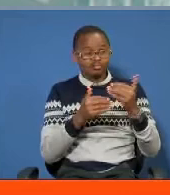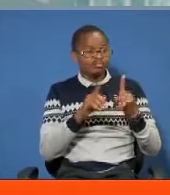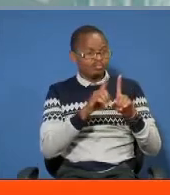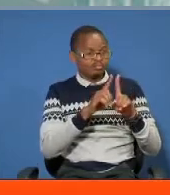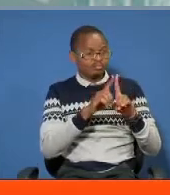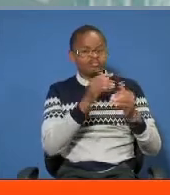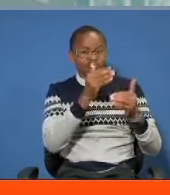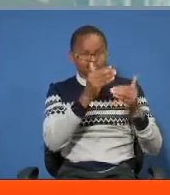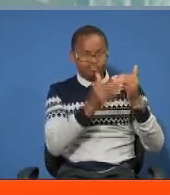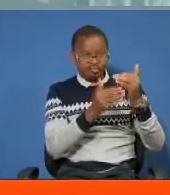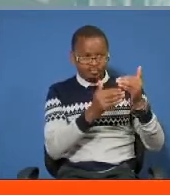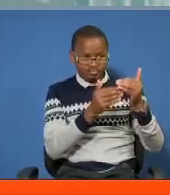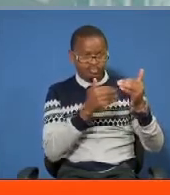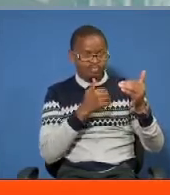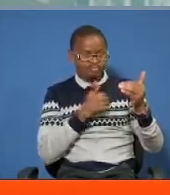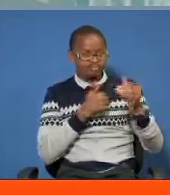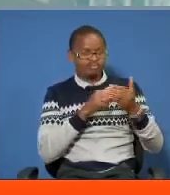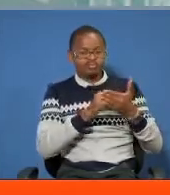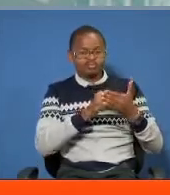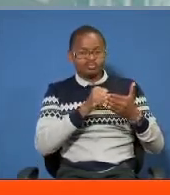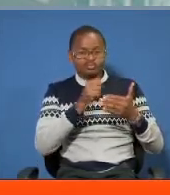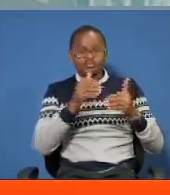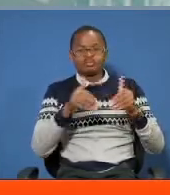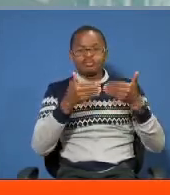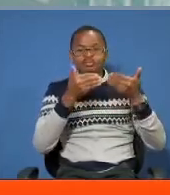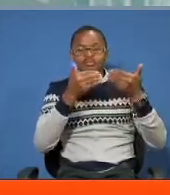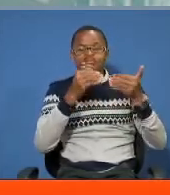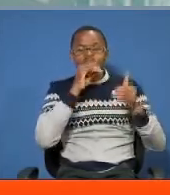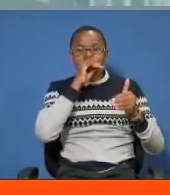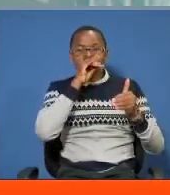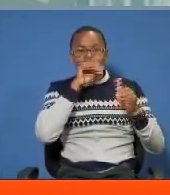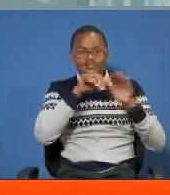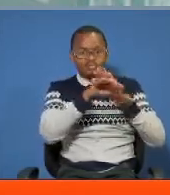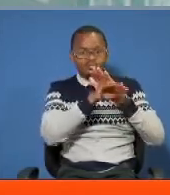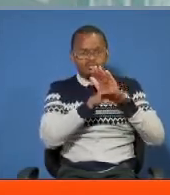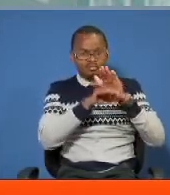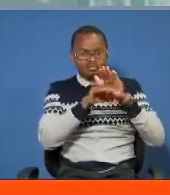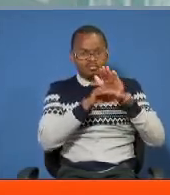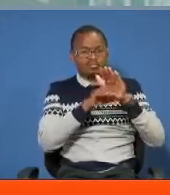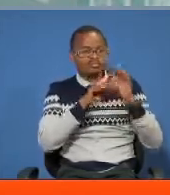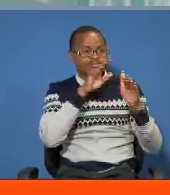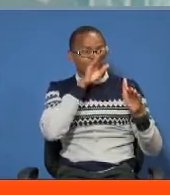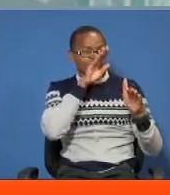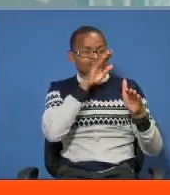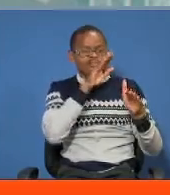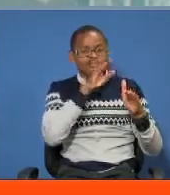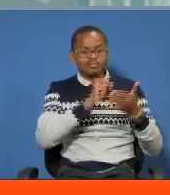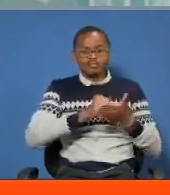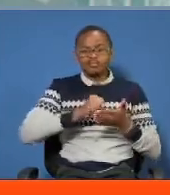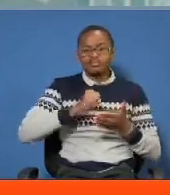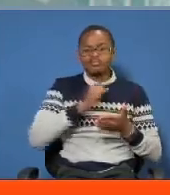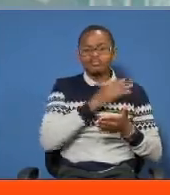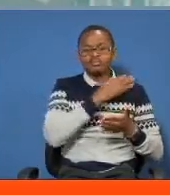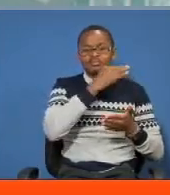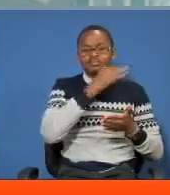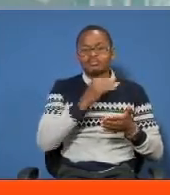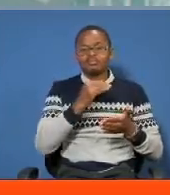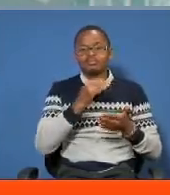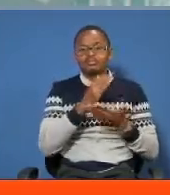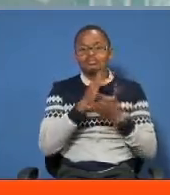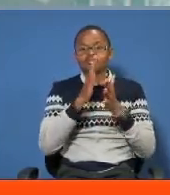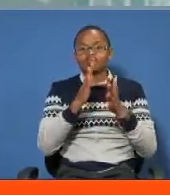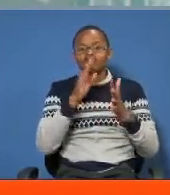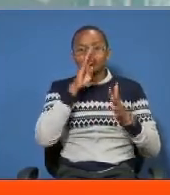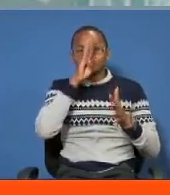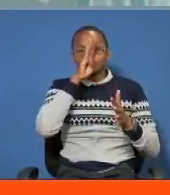processes and procedures. You know, you got to have budget allocation, and that budget allocation is based, I mean, funds allocation is based on some budgets, and